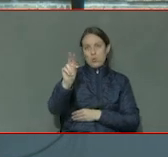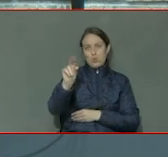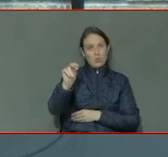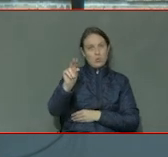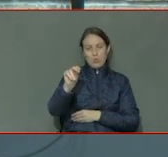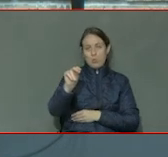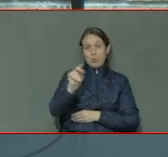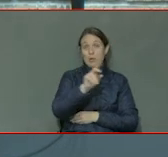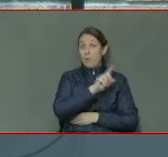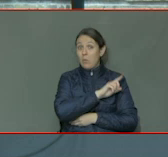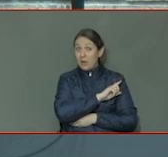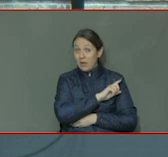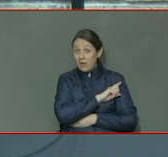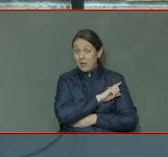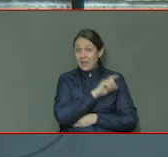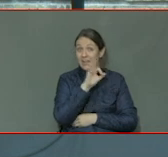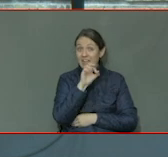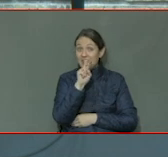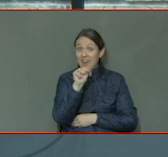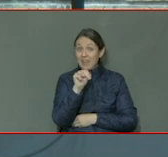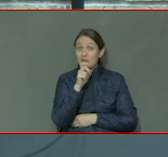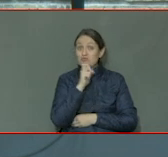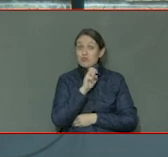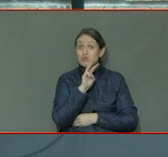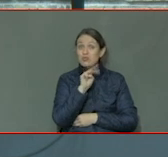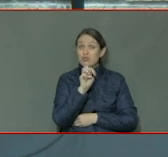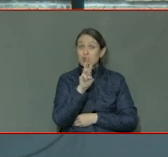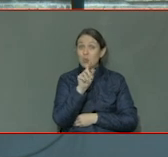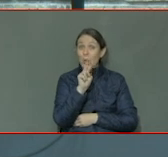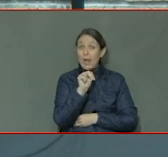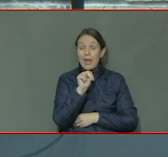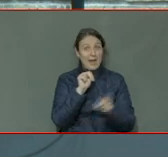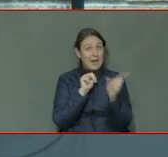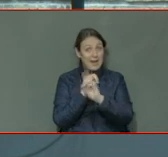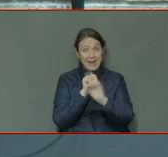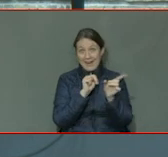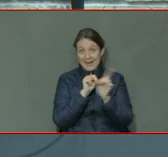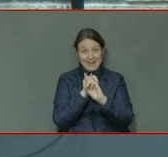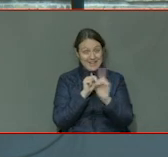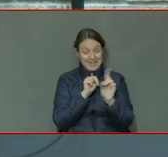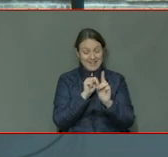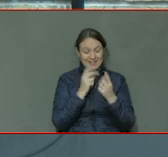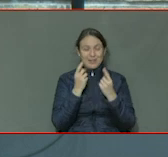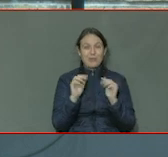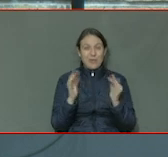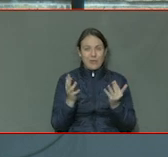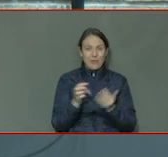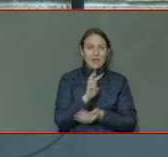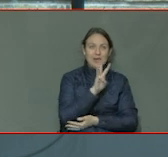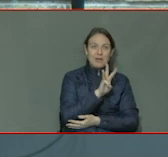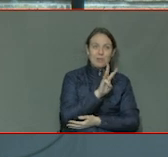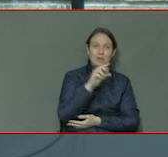allowed to calculate F net by using Newton. So I'm going to do it differently and say